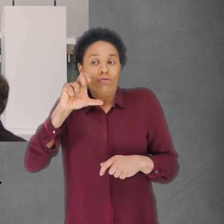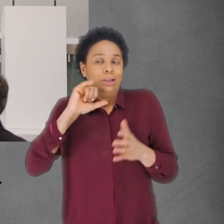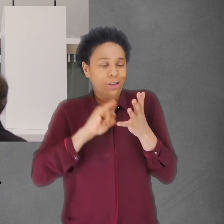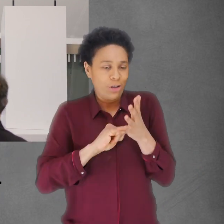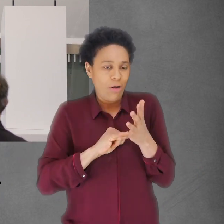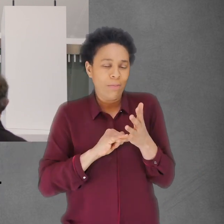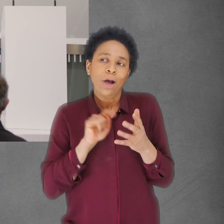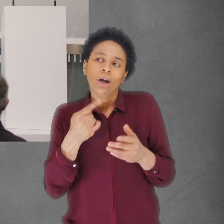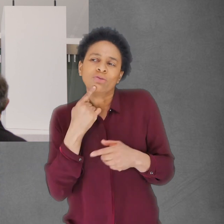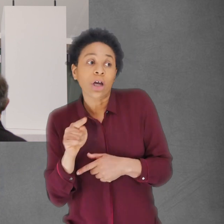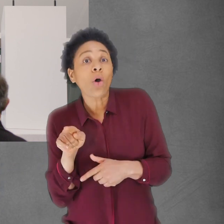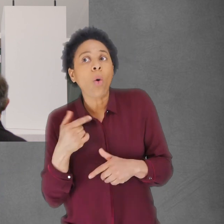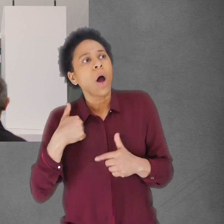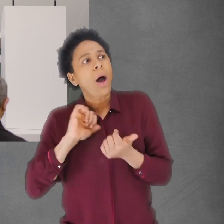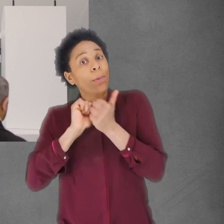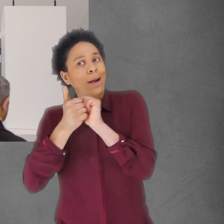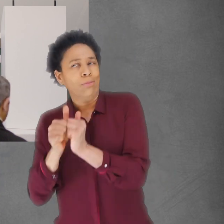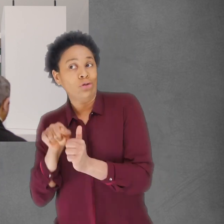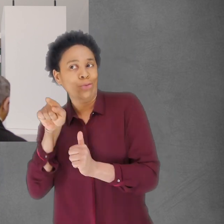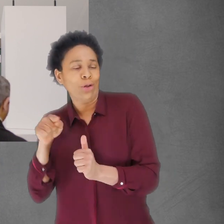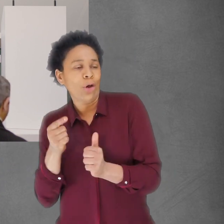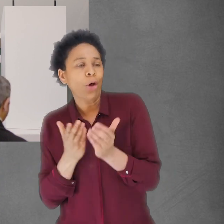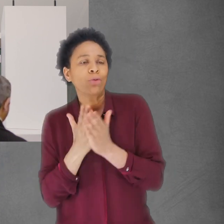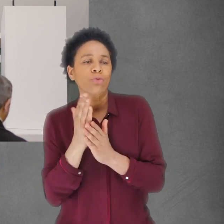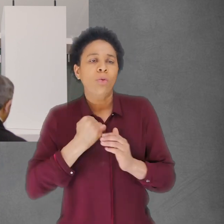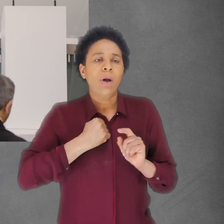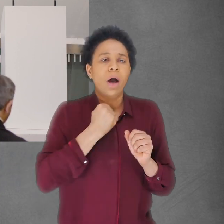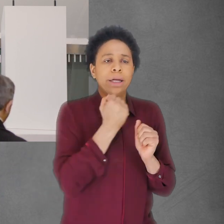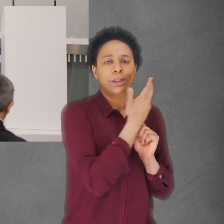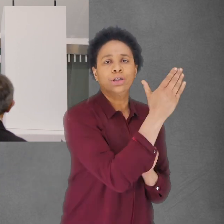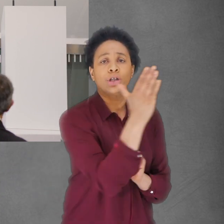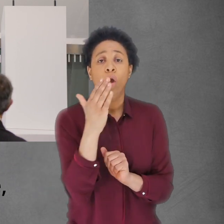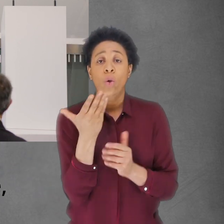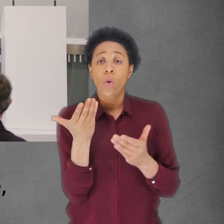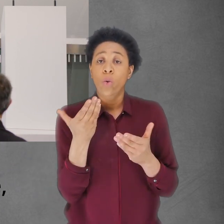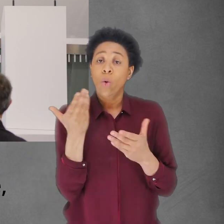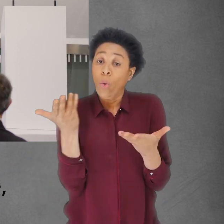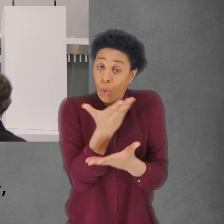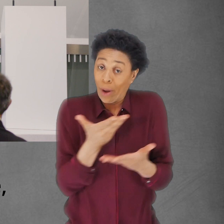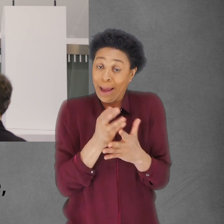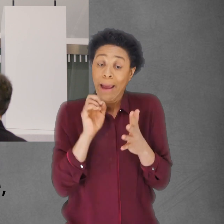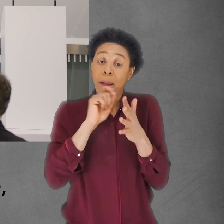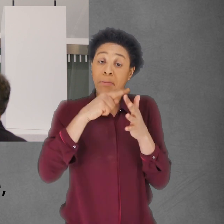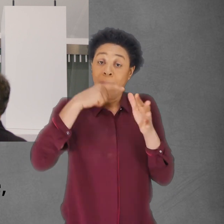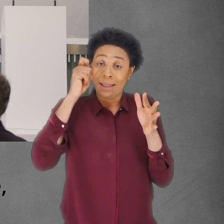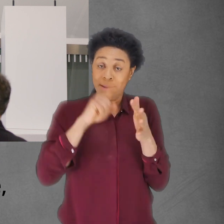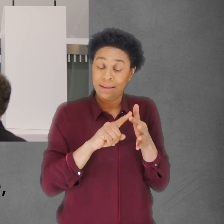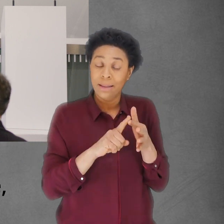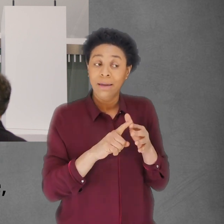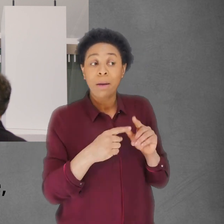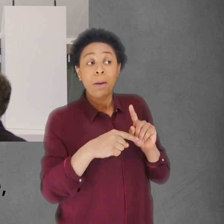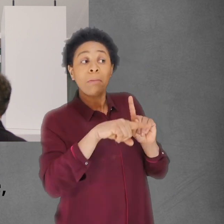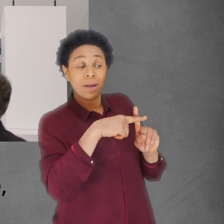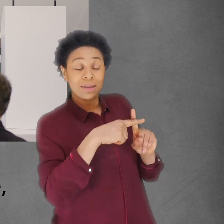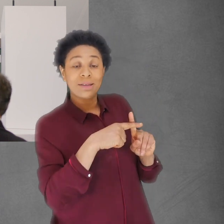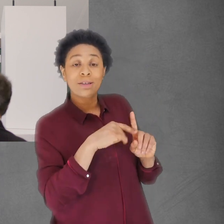conversation that we had together as well, Christina came up and you were saying that you were working with her as one of the collaborators on